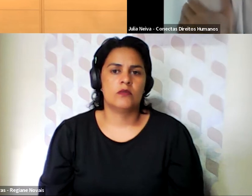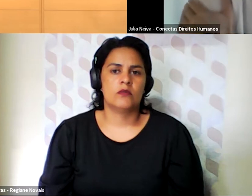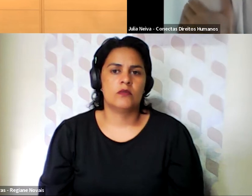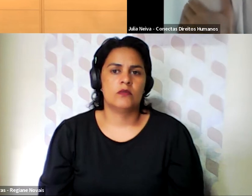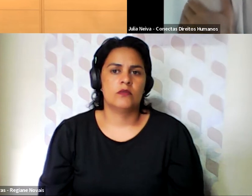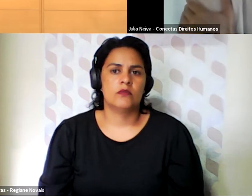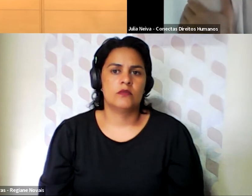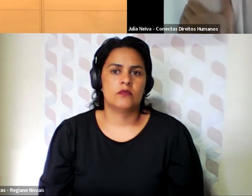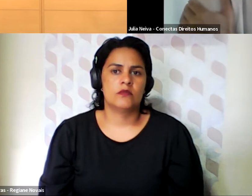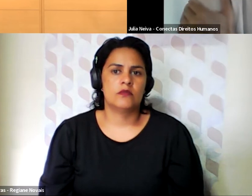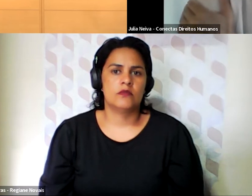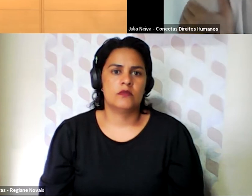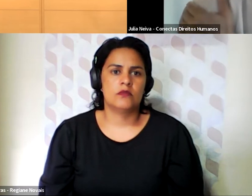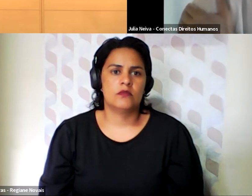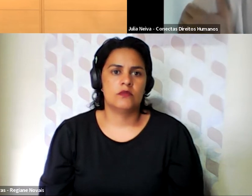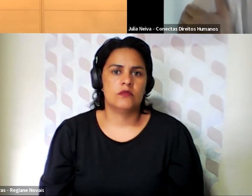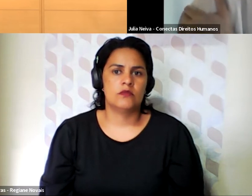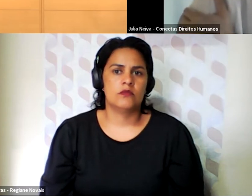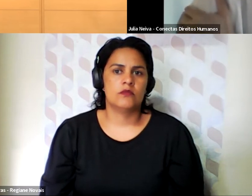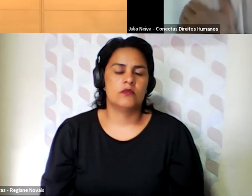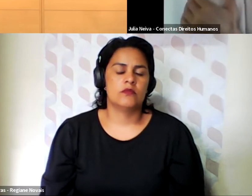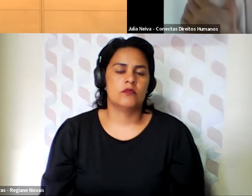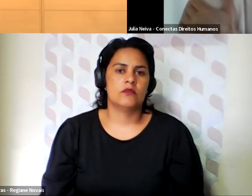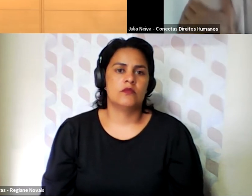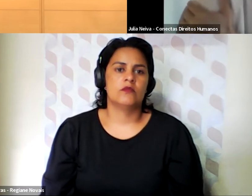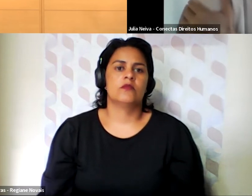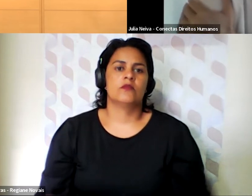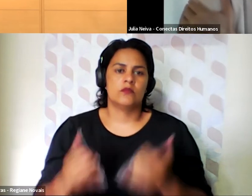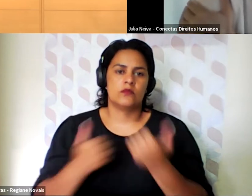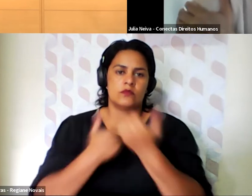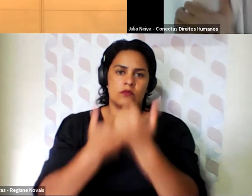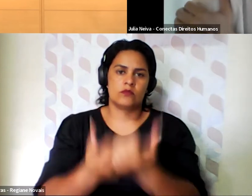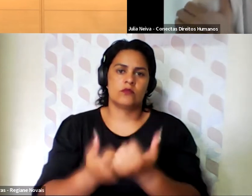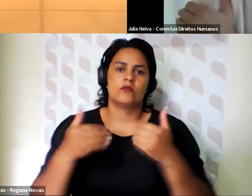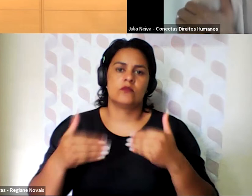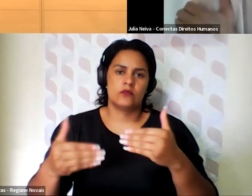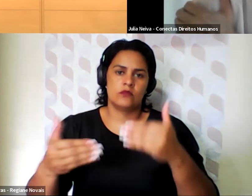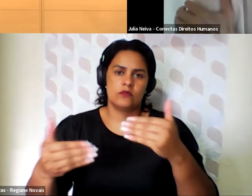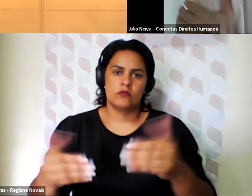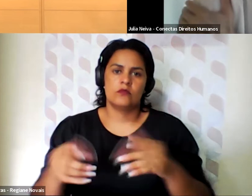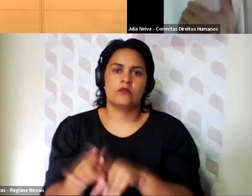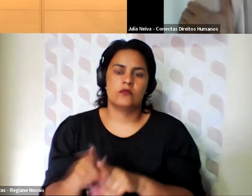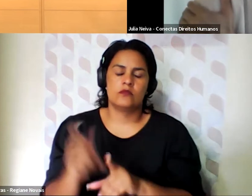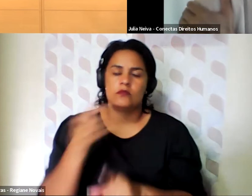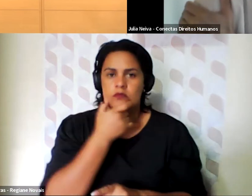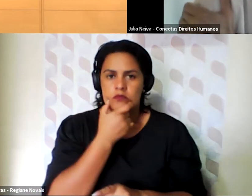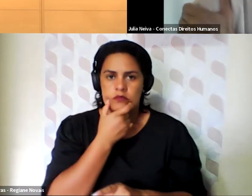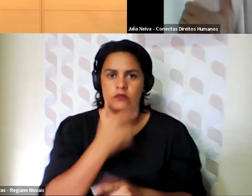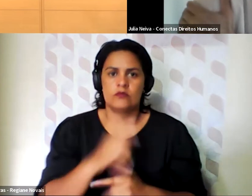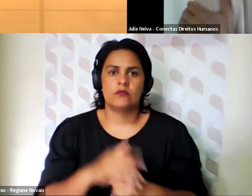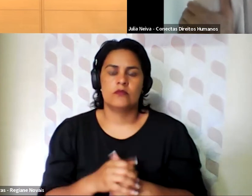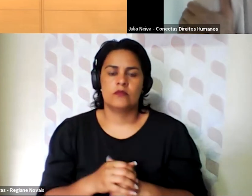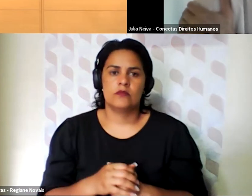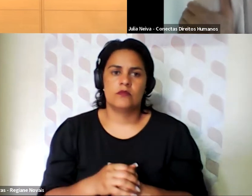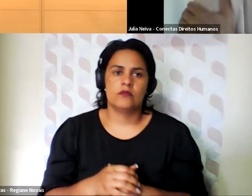examined whether the Brazilian legislation was okay, but not only the legislation, the infra-legal instruments and